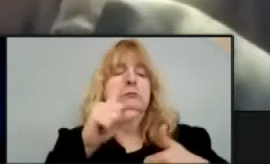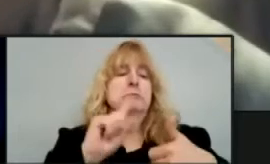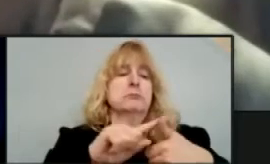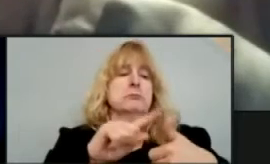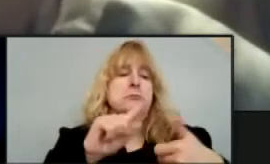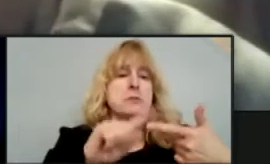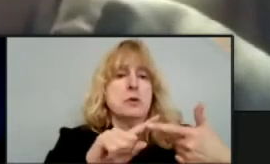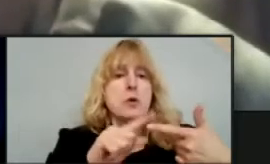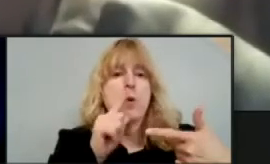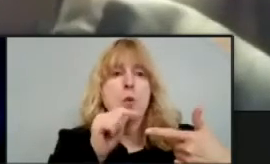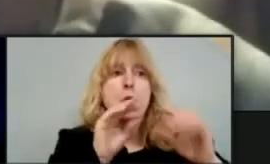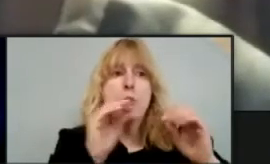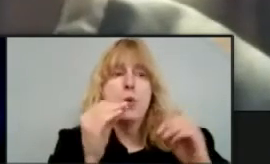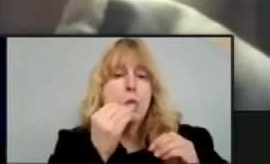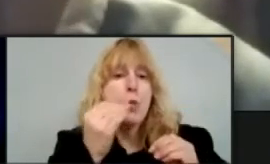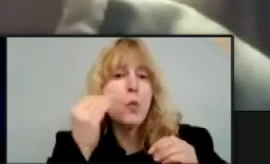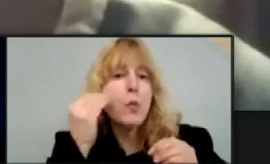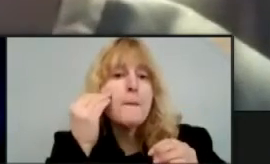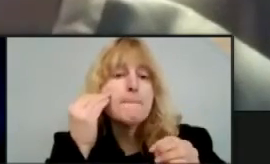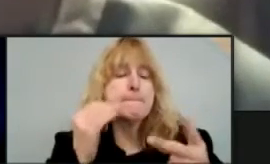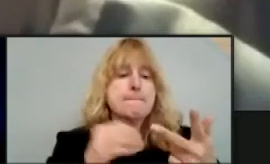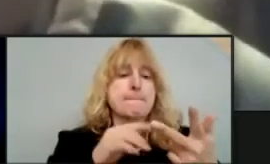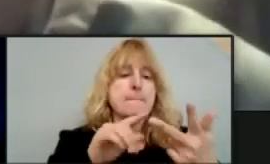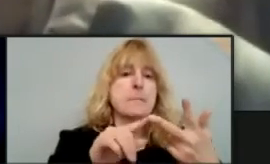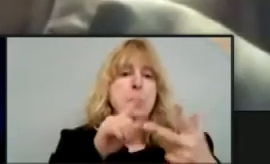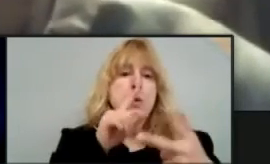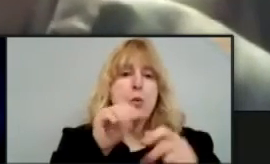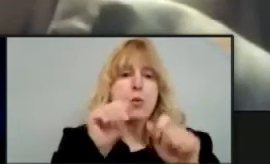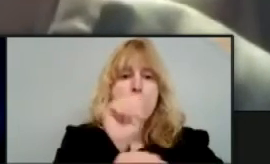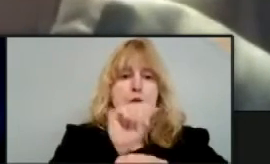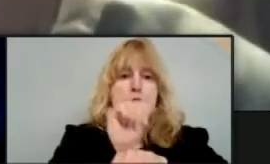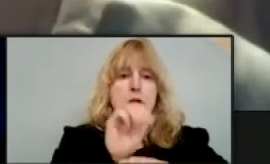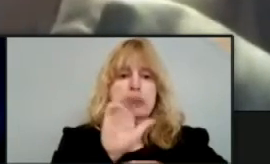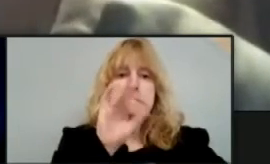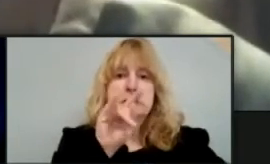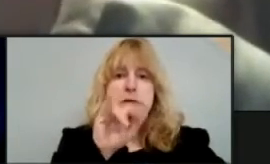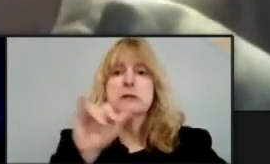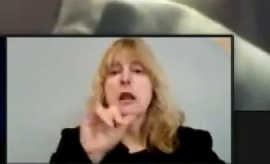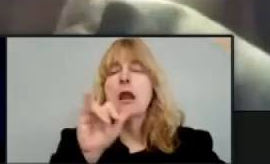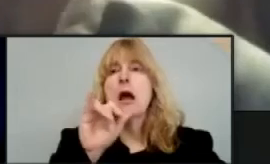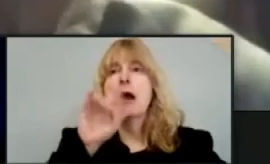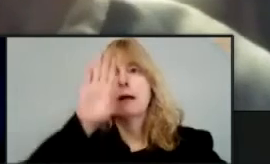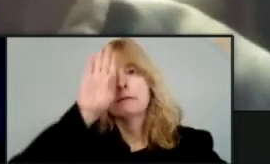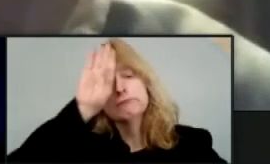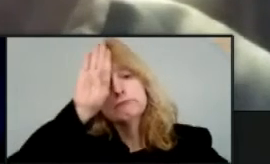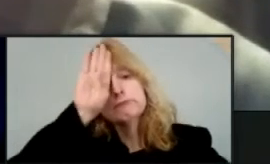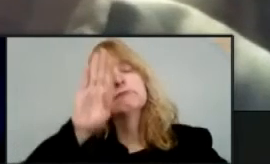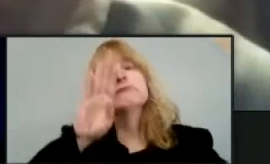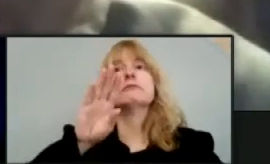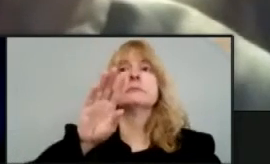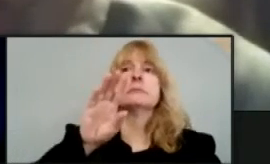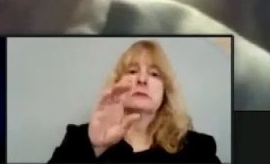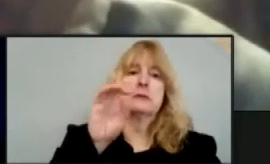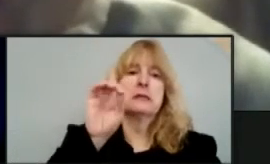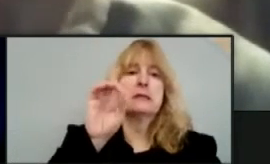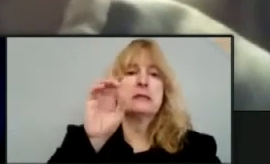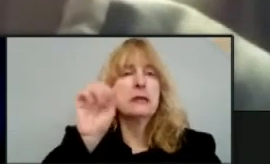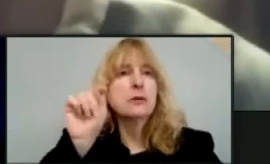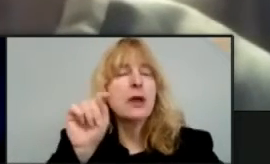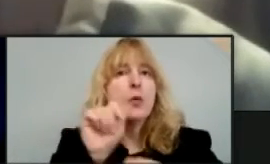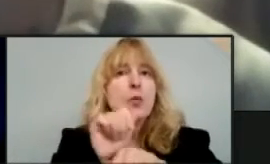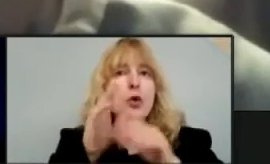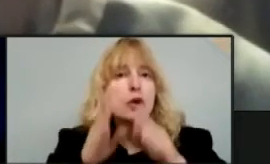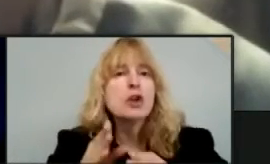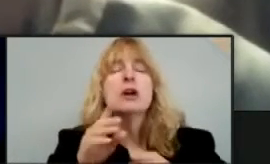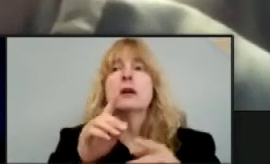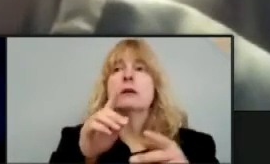and to city employees like firefighters, DDOT workers, etc. But again, CVS and